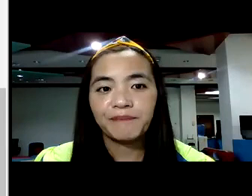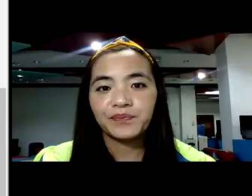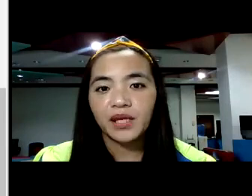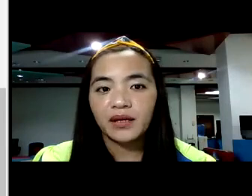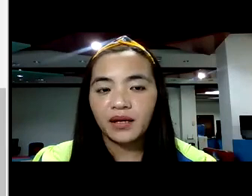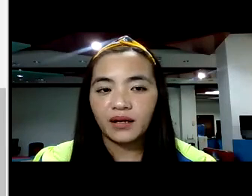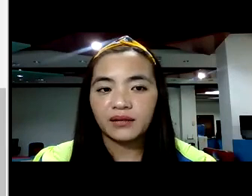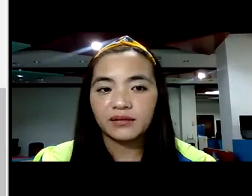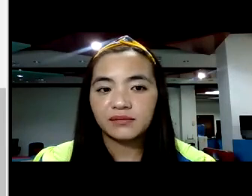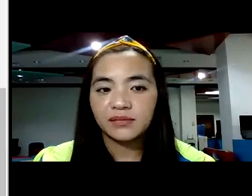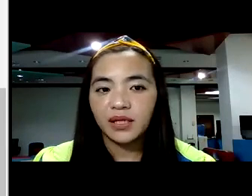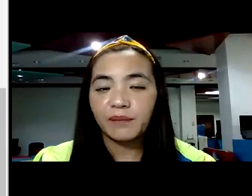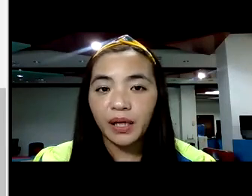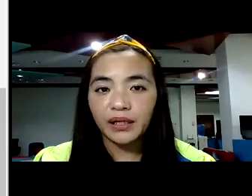only